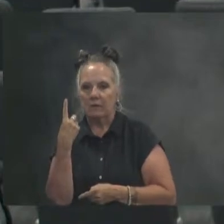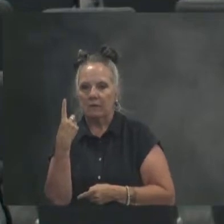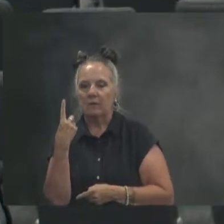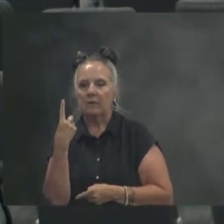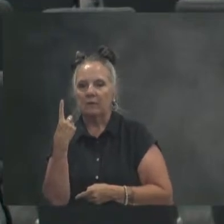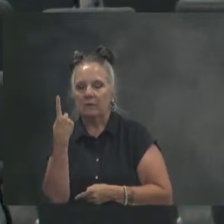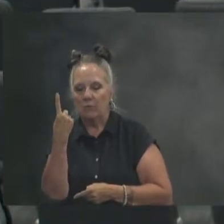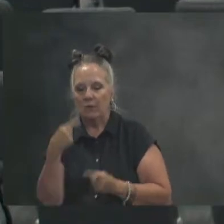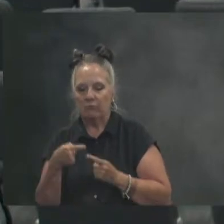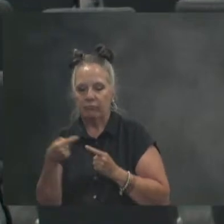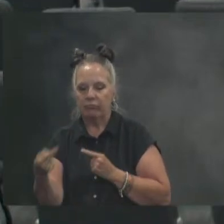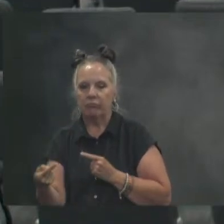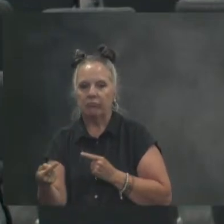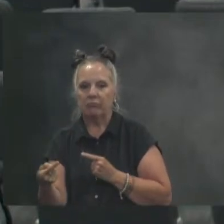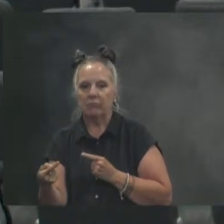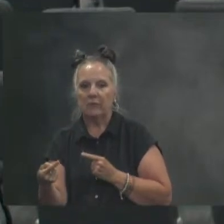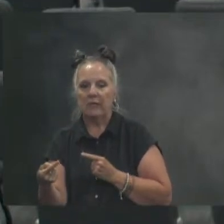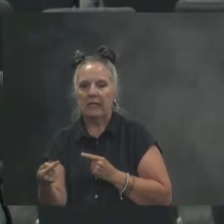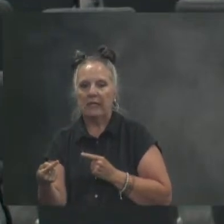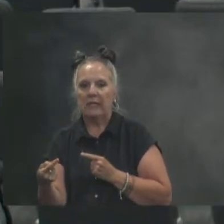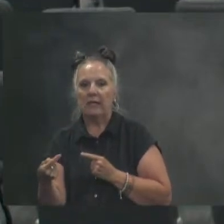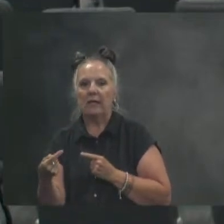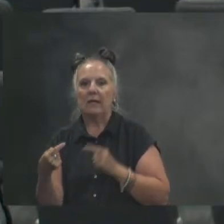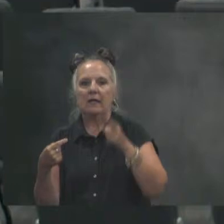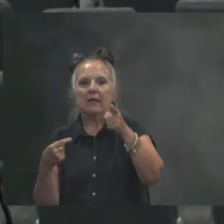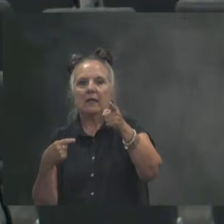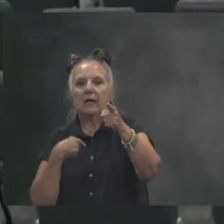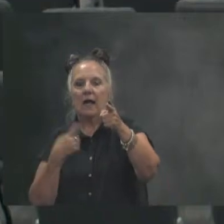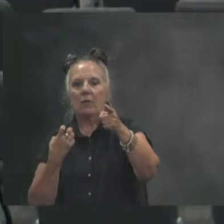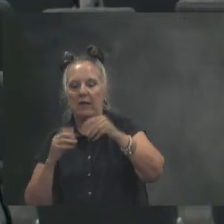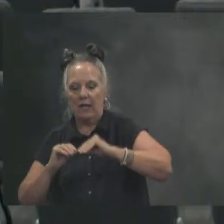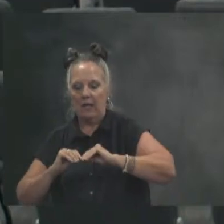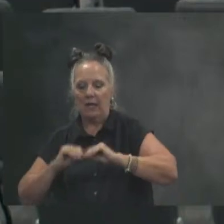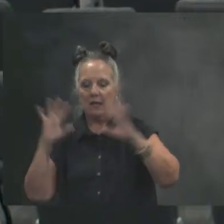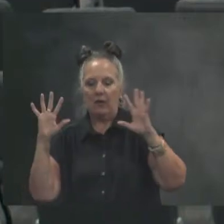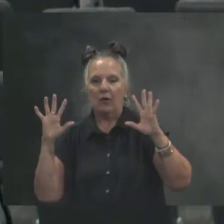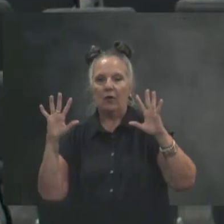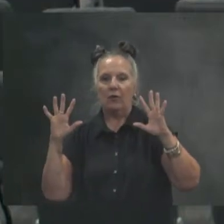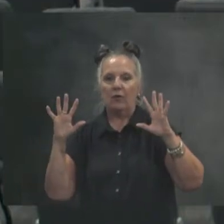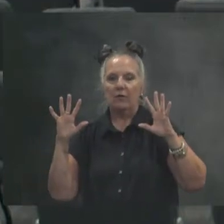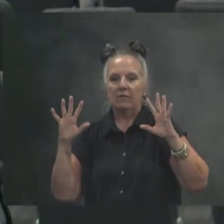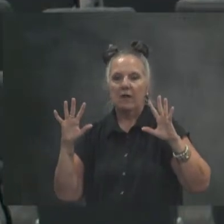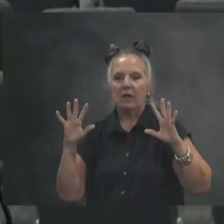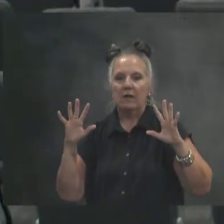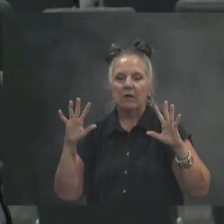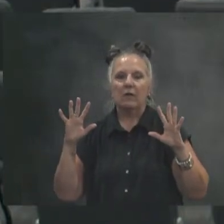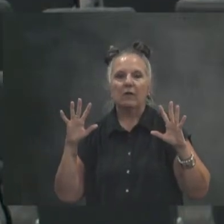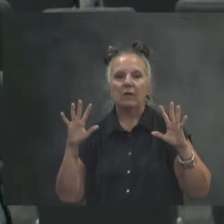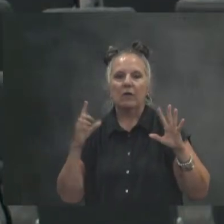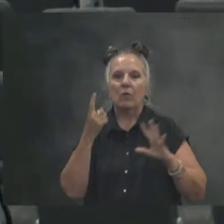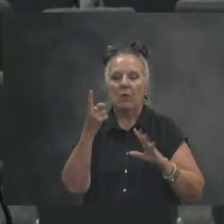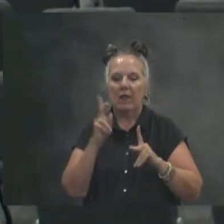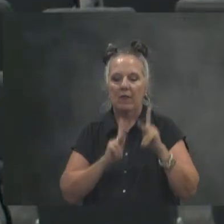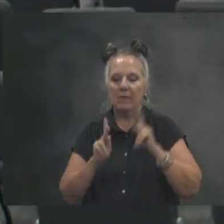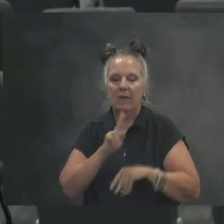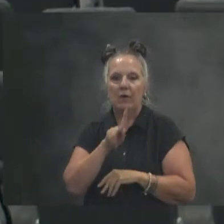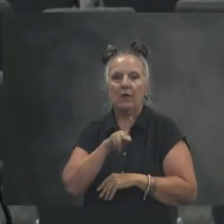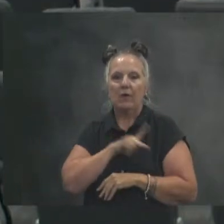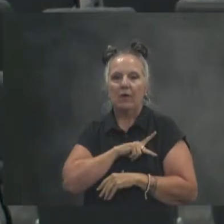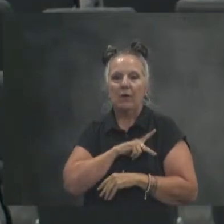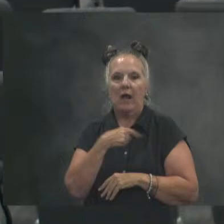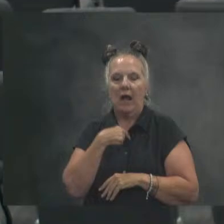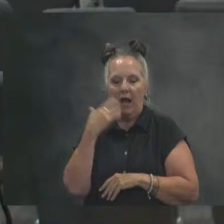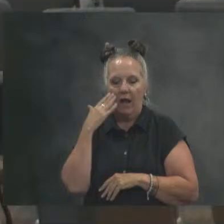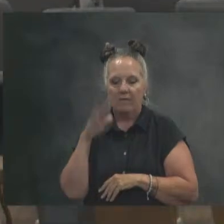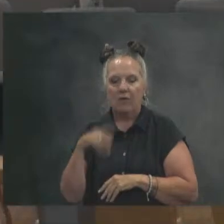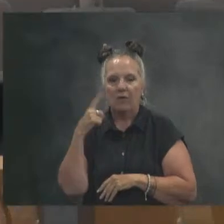abstention. Mrs. Williams, I just want to clarify that for transparency. One of the people in personnel I've known for 15